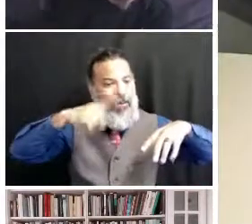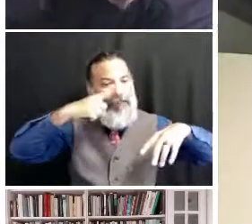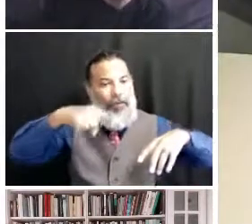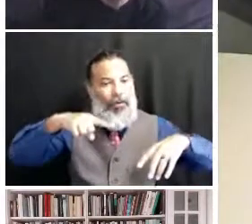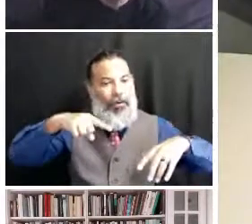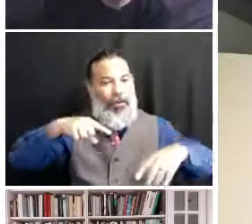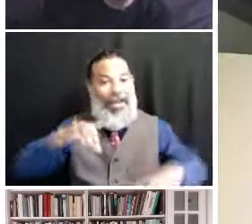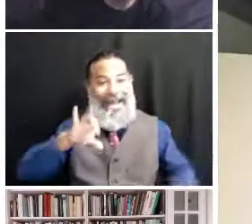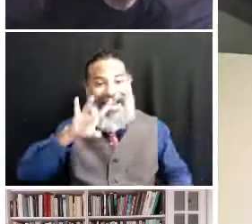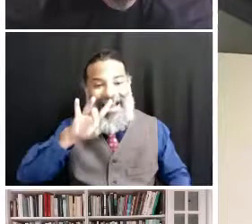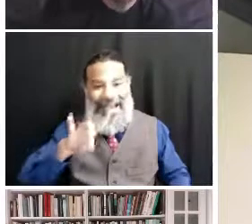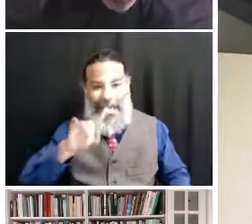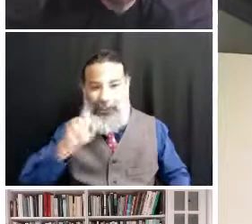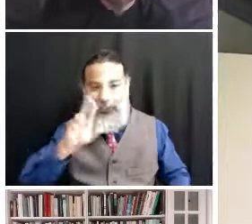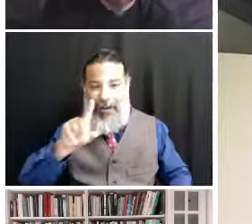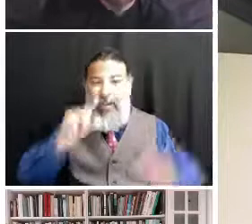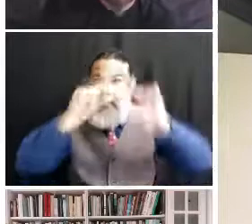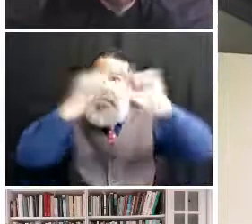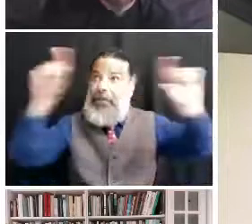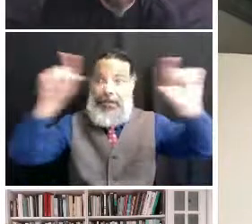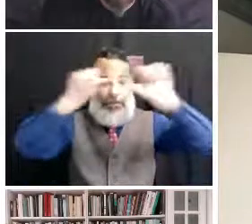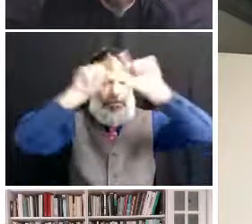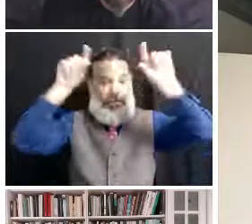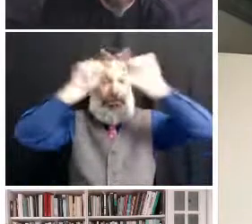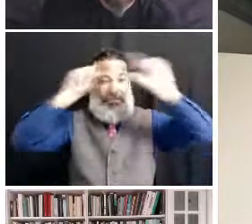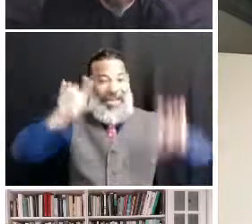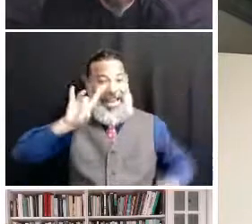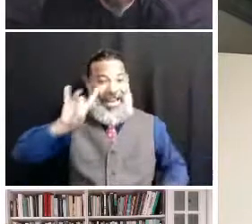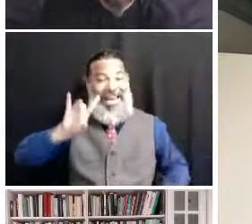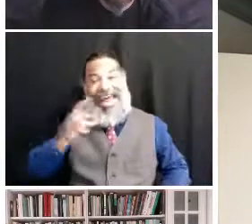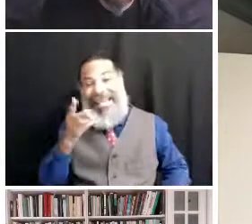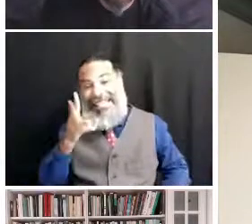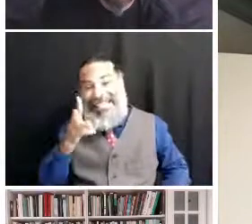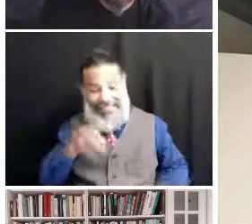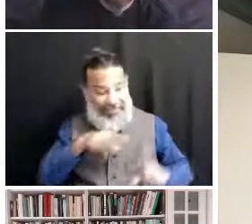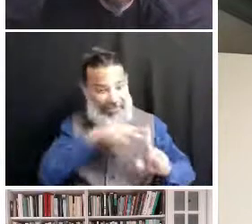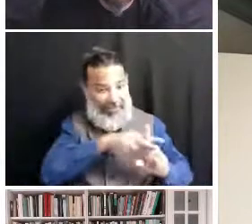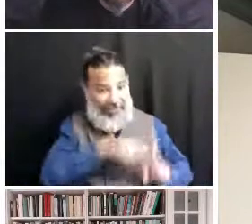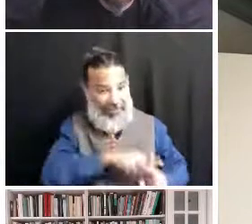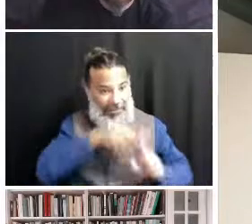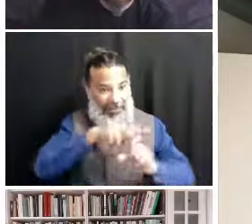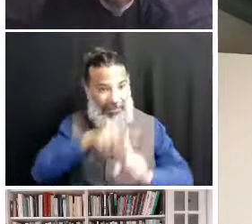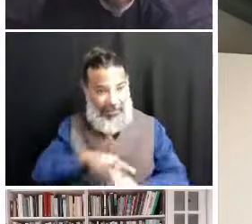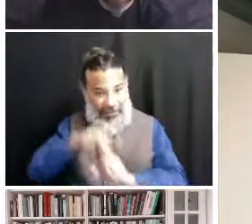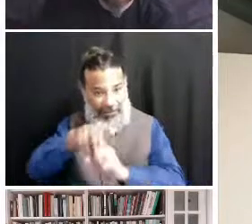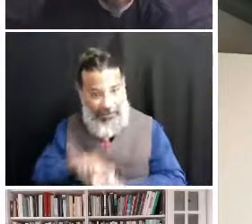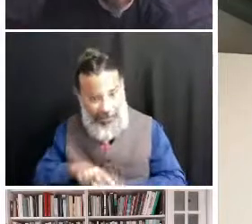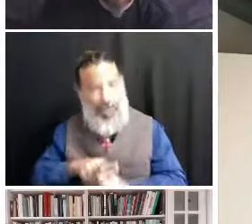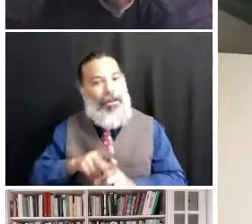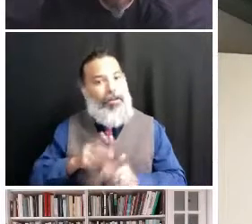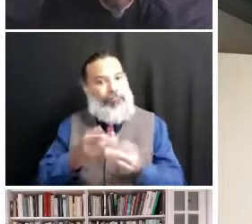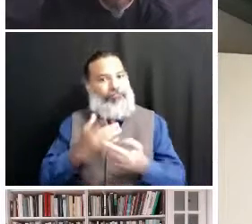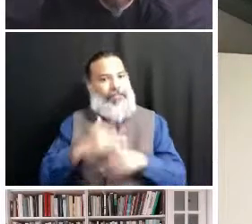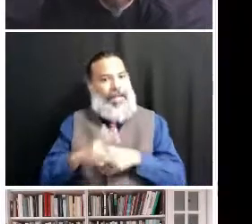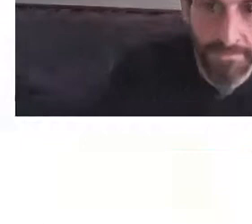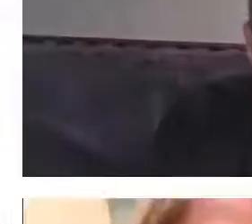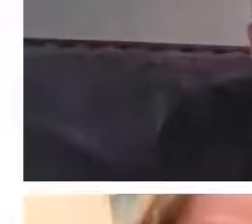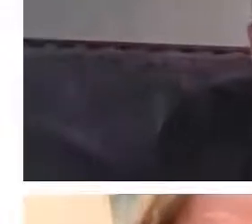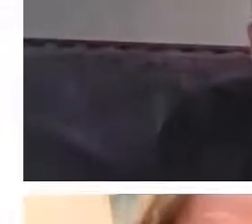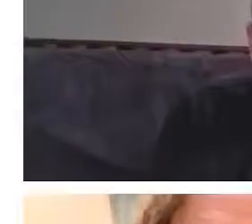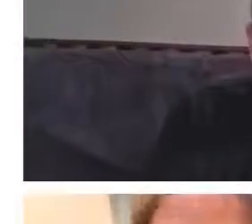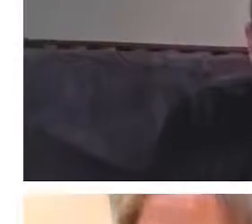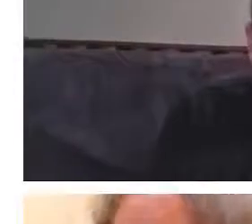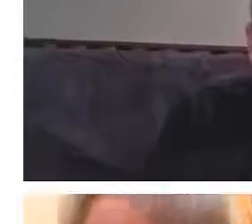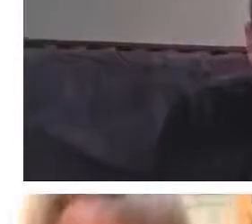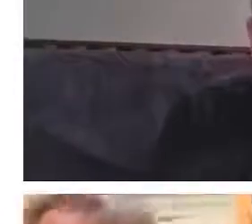8 tracks and 16 circuits which will be available in this room to create varied lighting